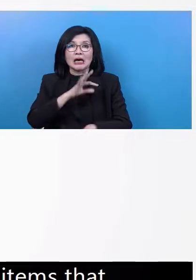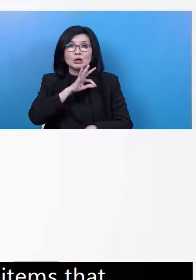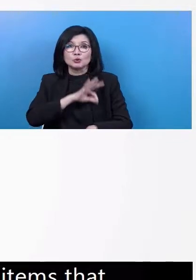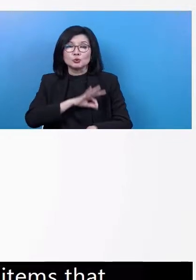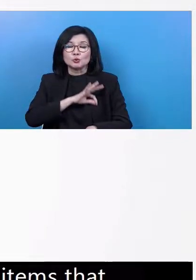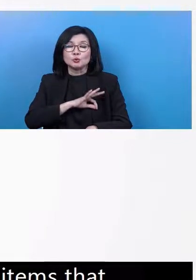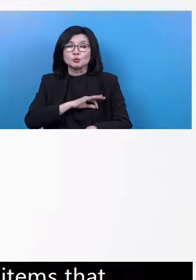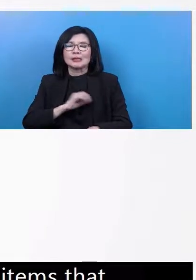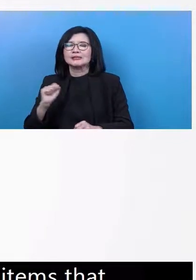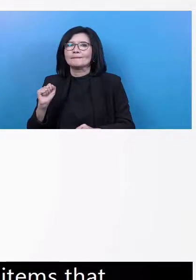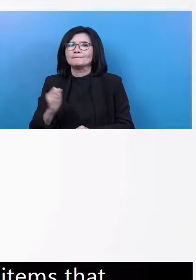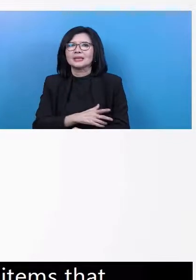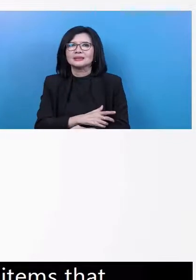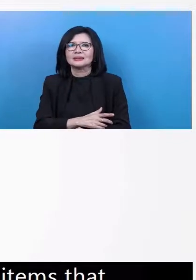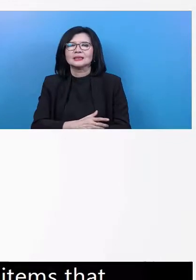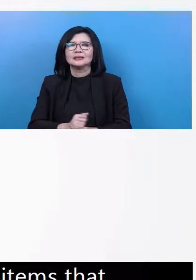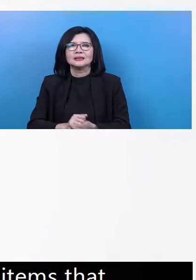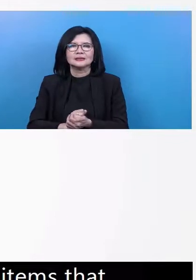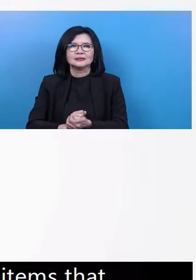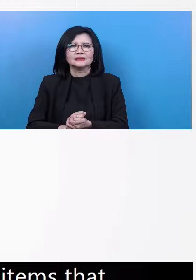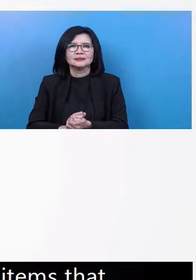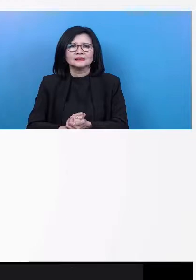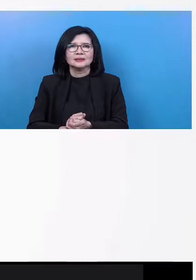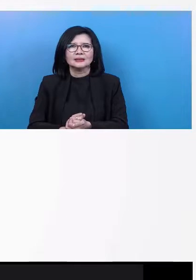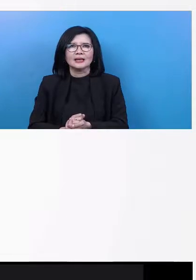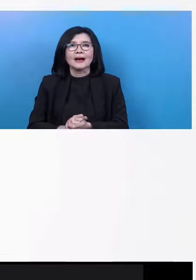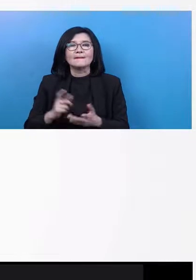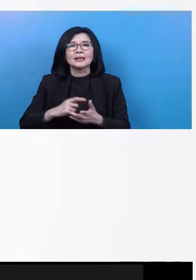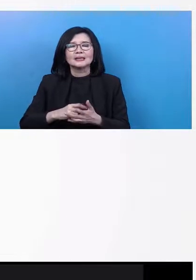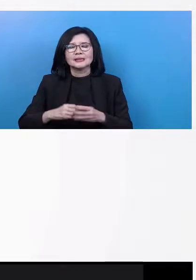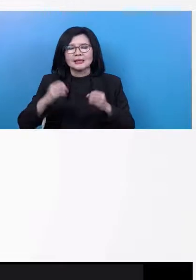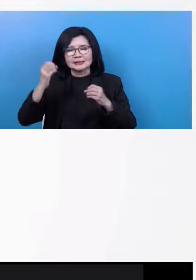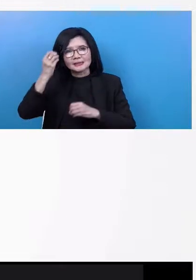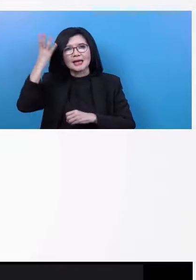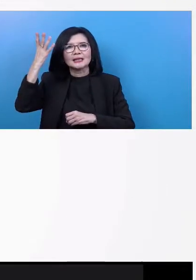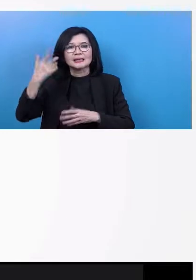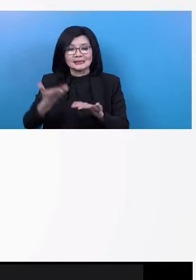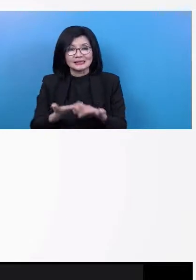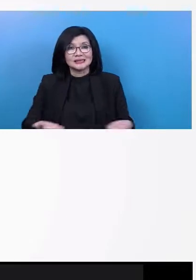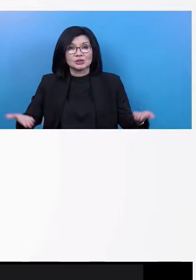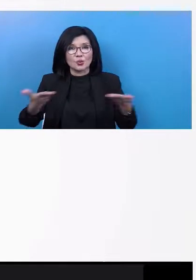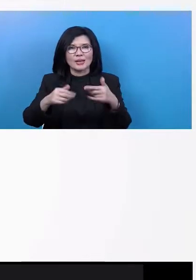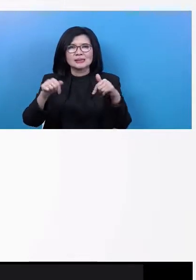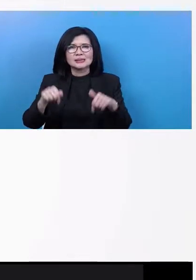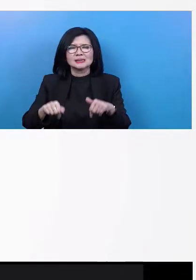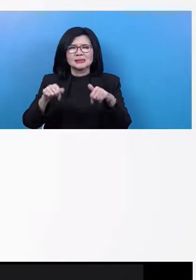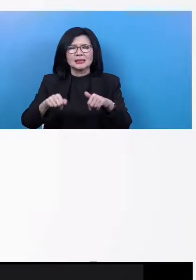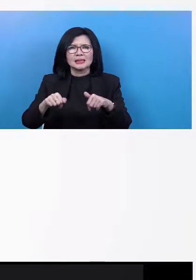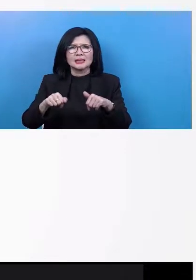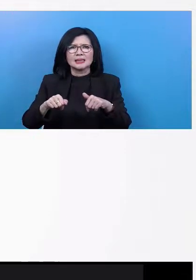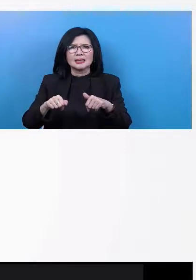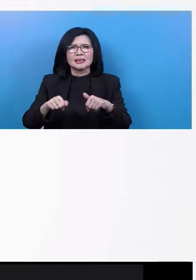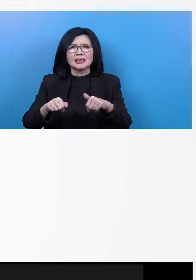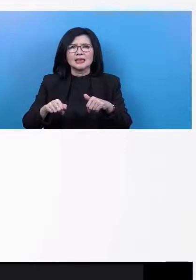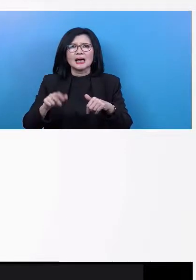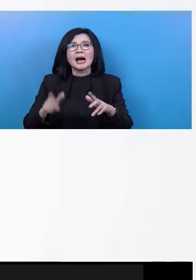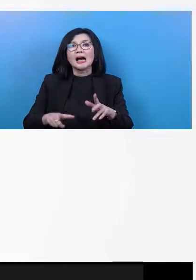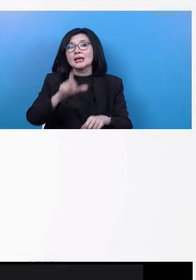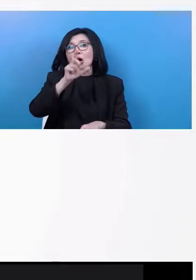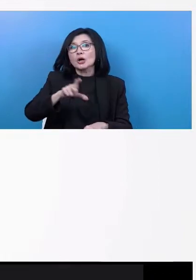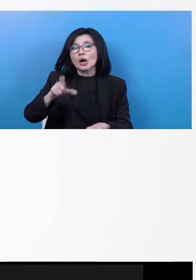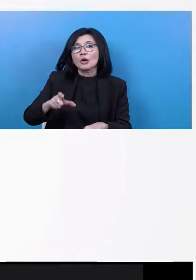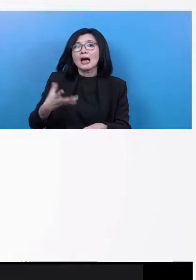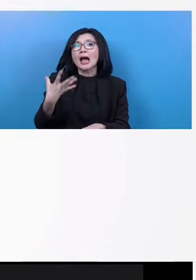But we realize when it comes to the situation like today, some people, they have a local money, there